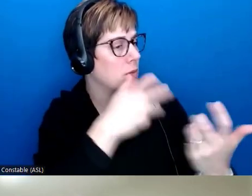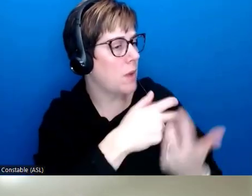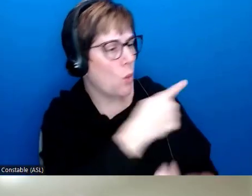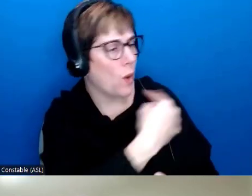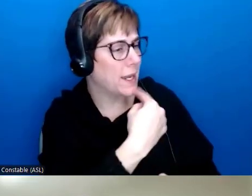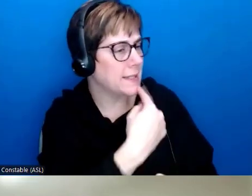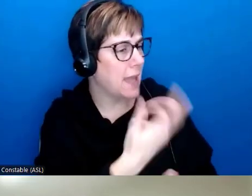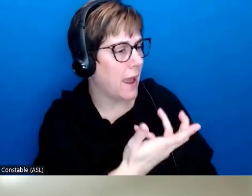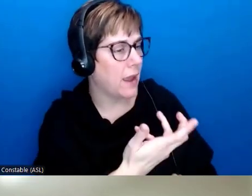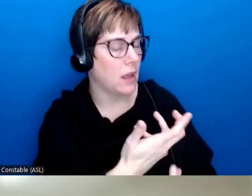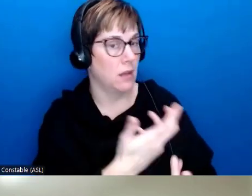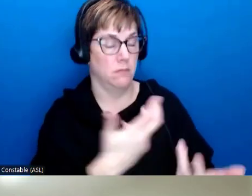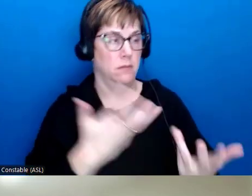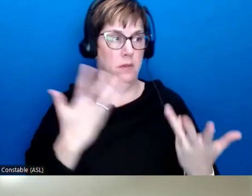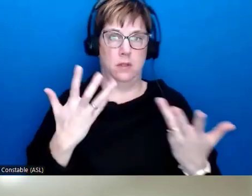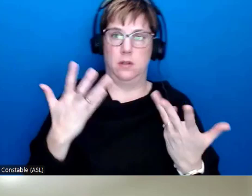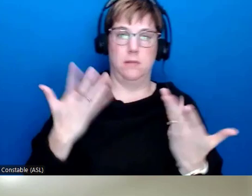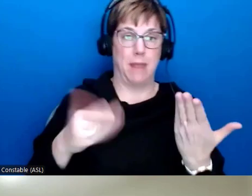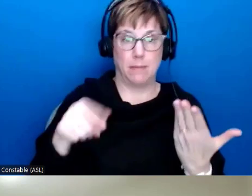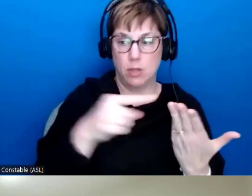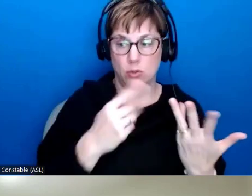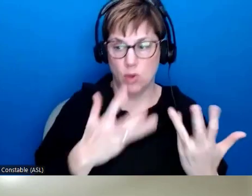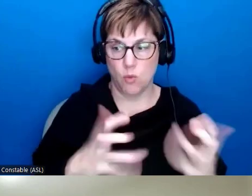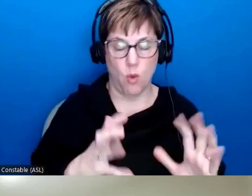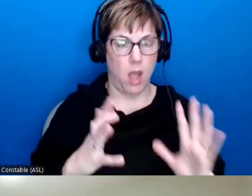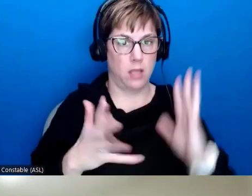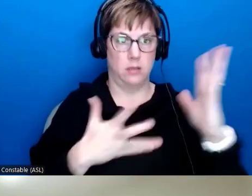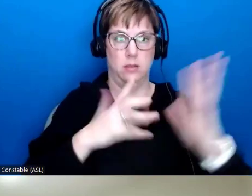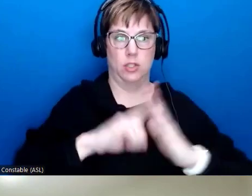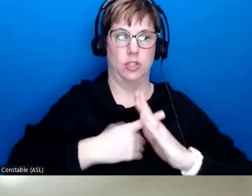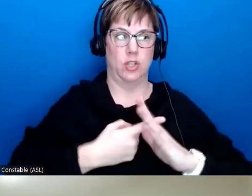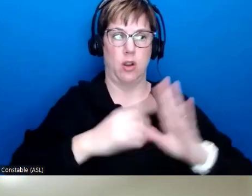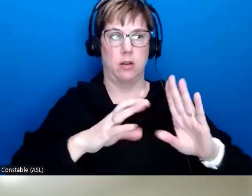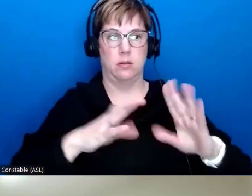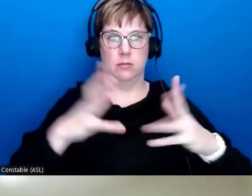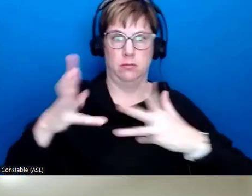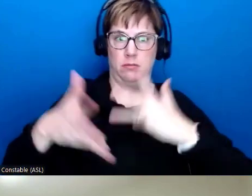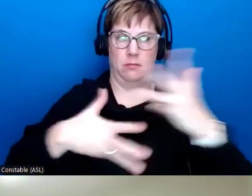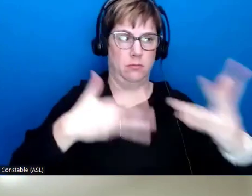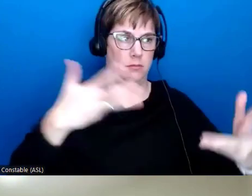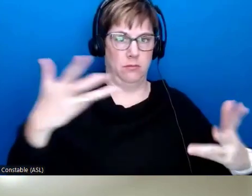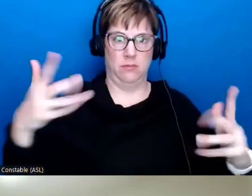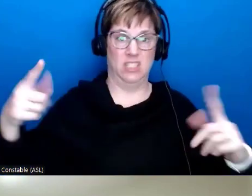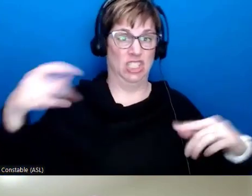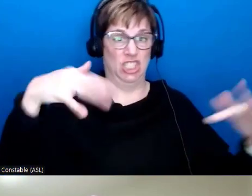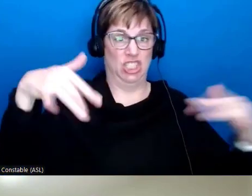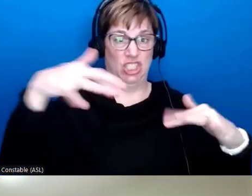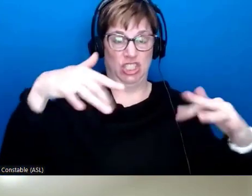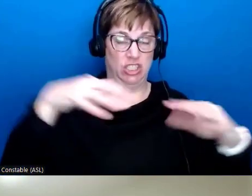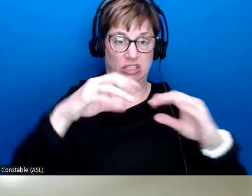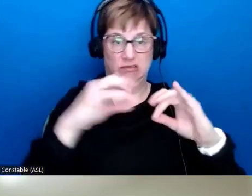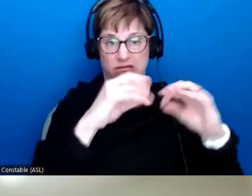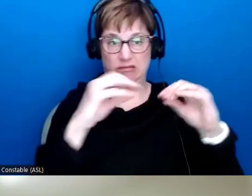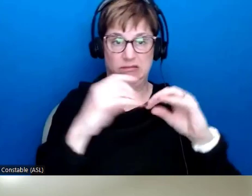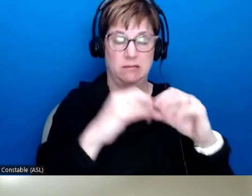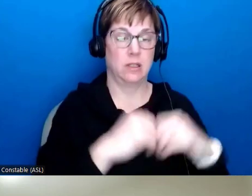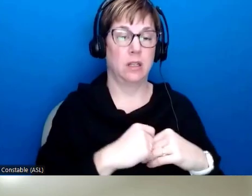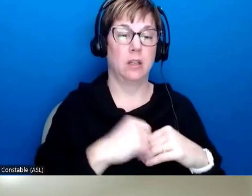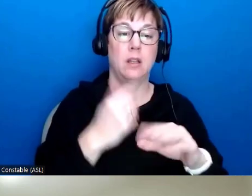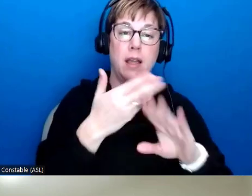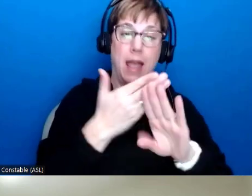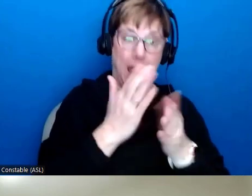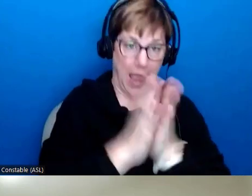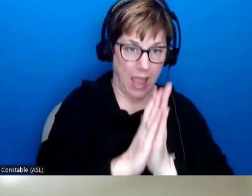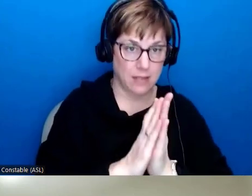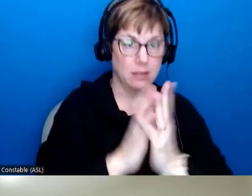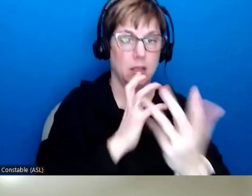really opening the door to something that you probably don't want to open the door to. Again, try to disclose requested accommodation before